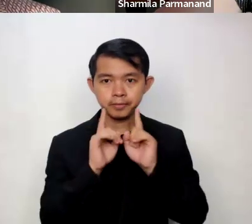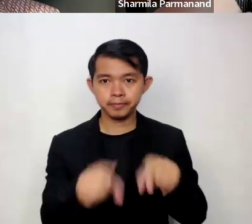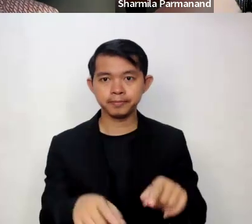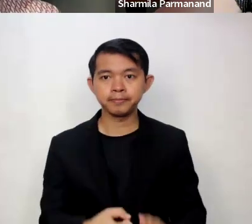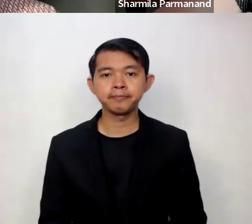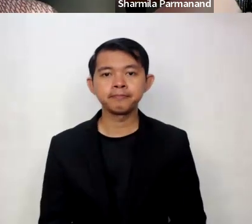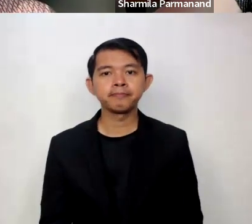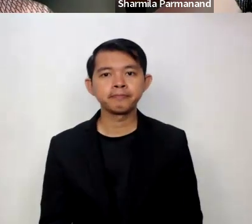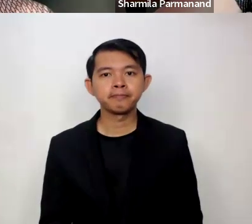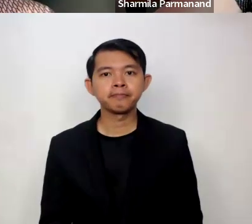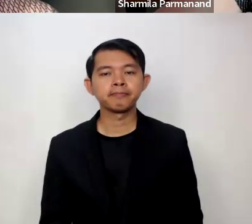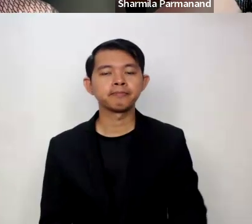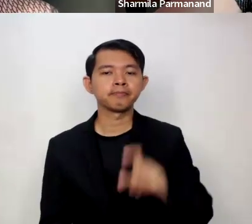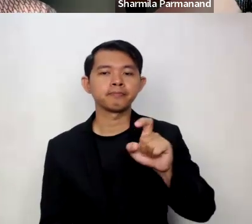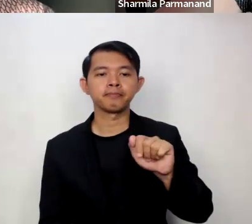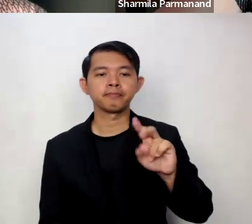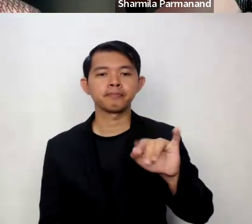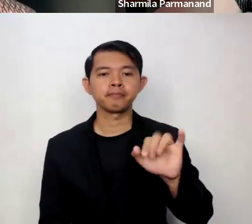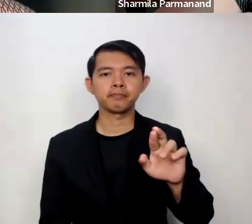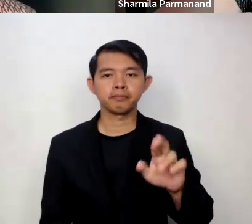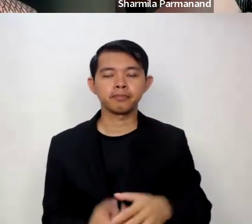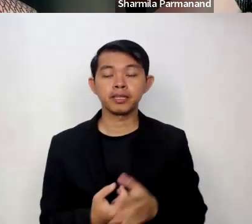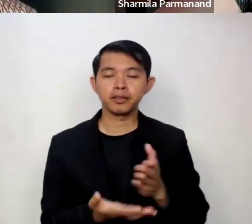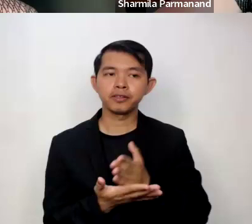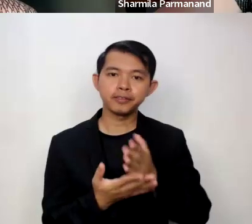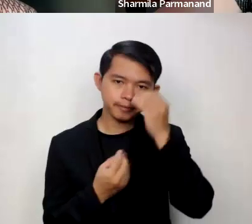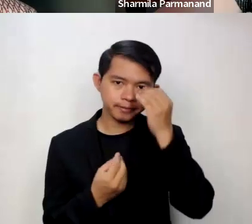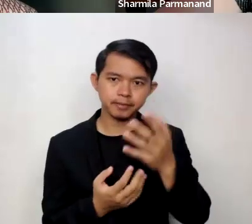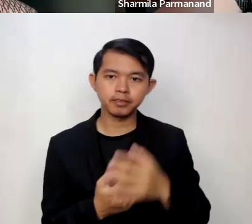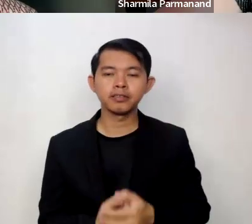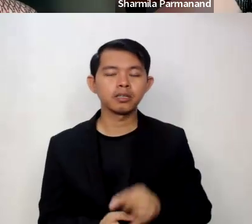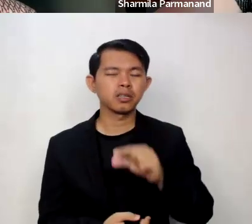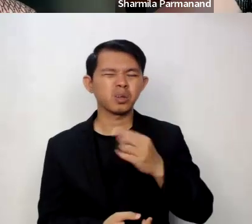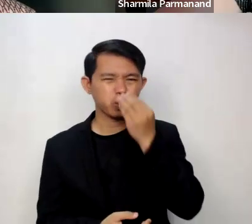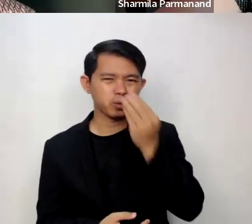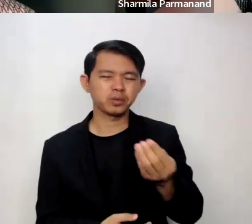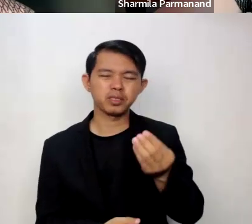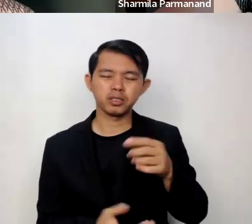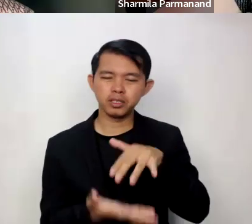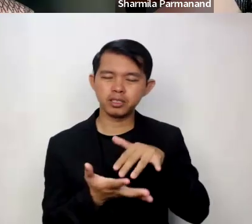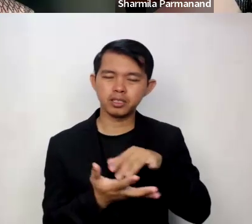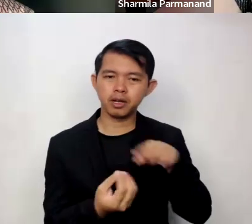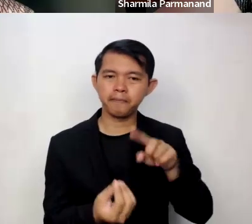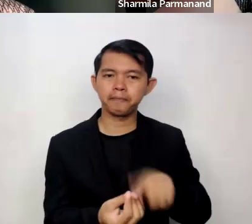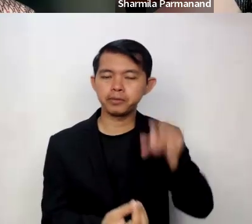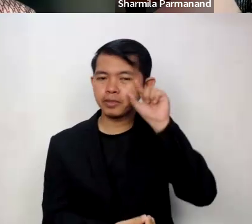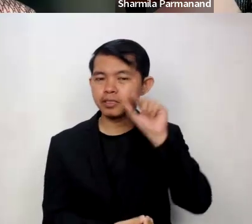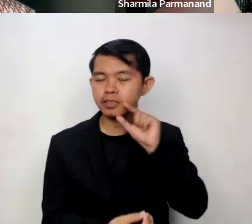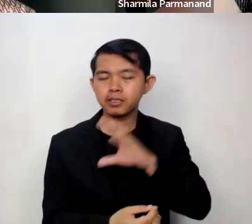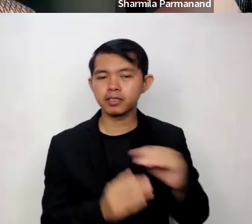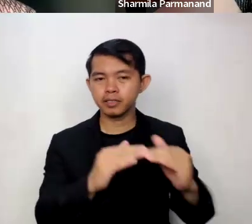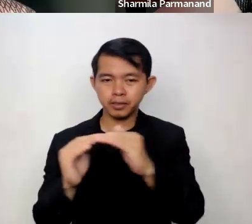Siguro ako, share ko lang. Medyo onti yung Yeah. nag-aaral ng gender and sexuality sa